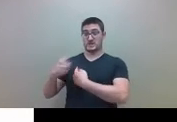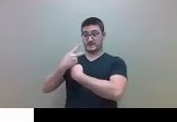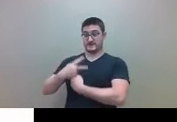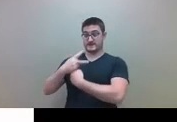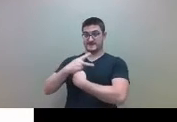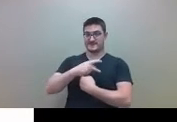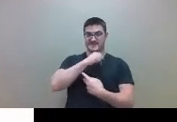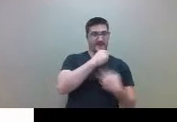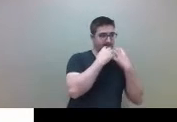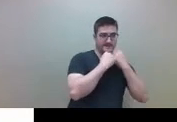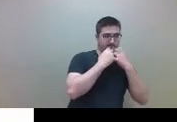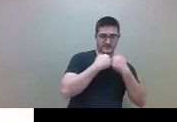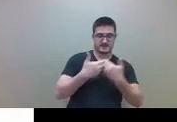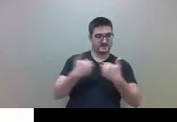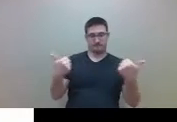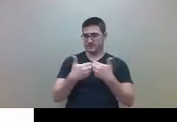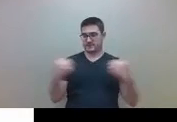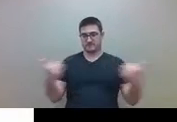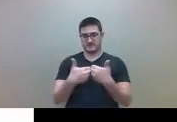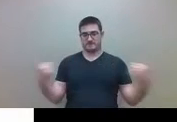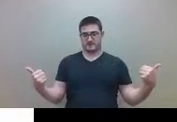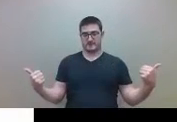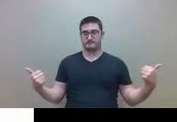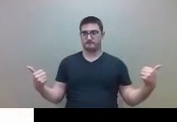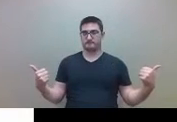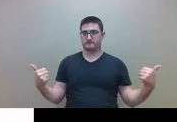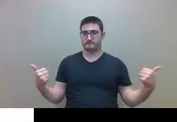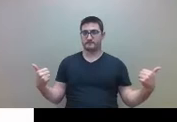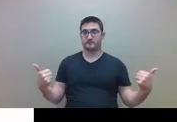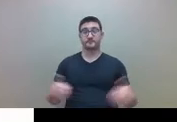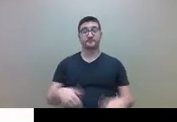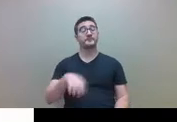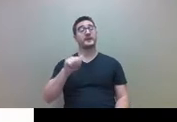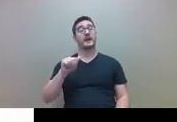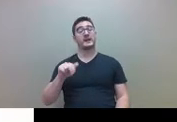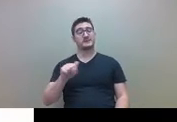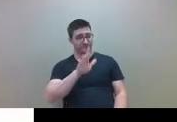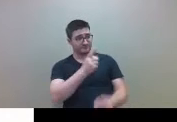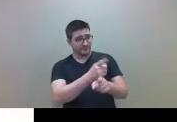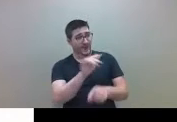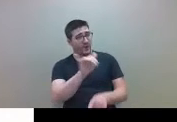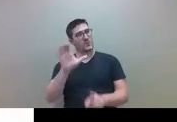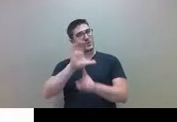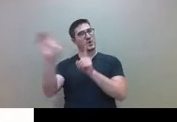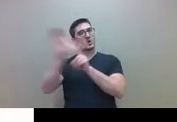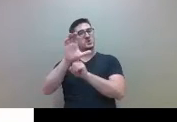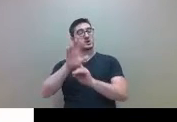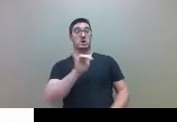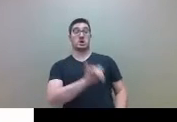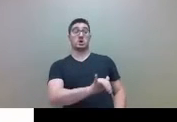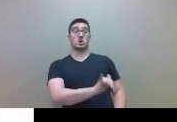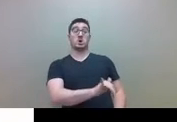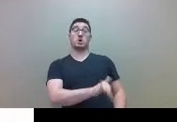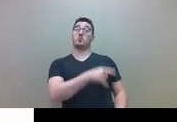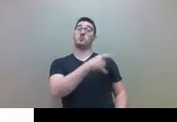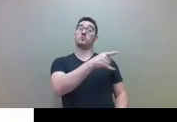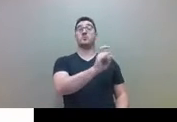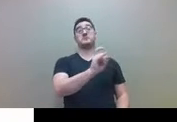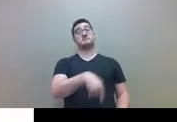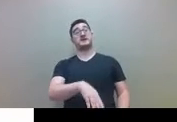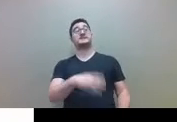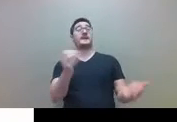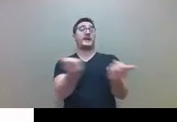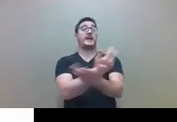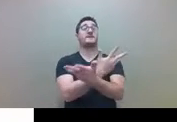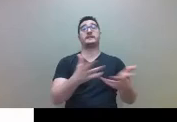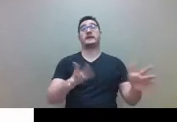ourselves. Absolutely. And it's a lot of societal and cultural pressure, right? It's like, oh, you have to give up everything